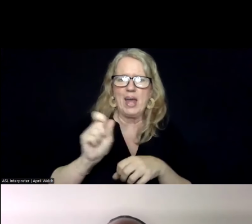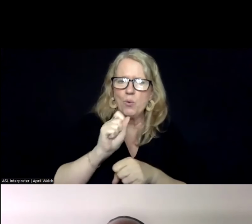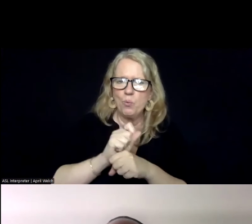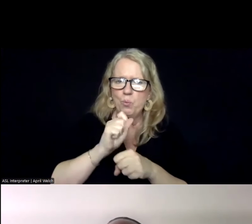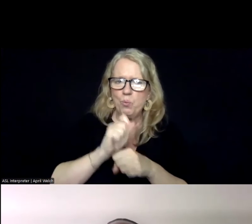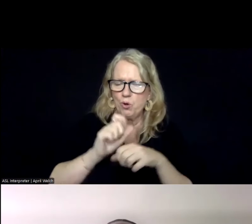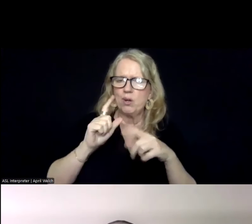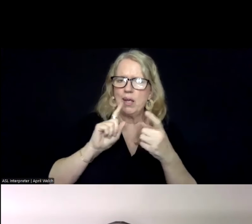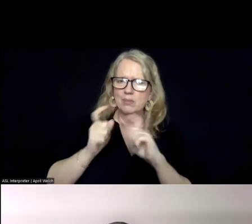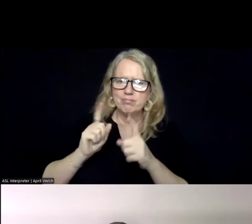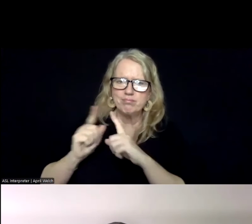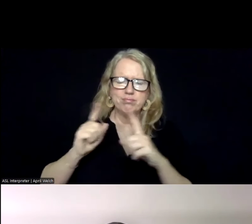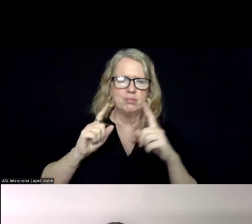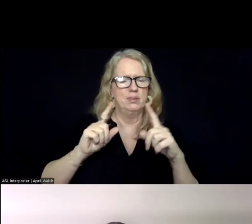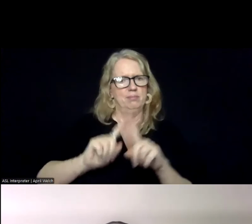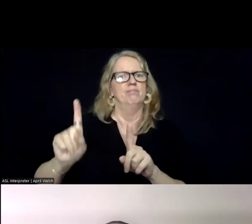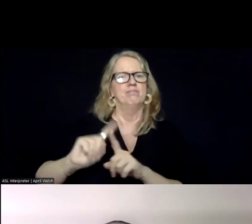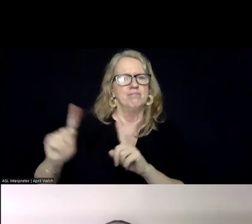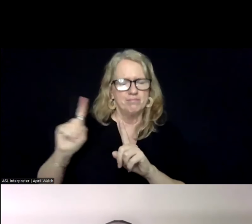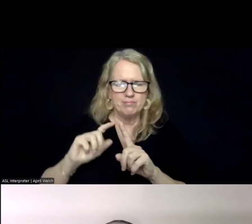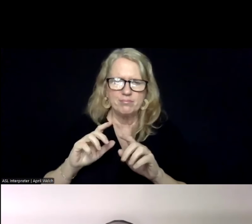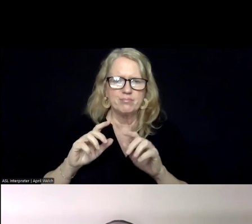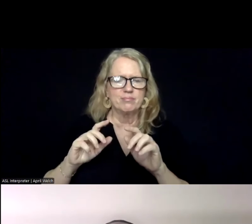translated from